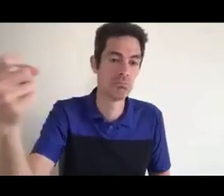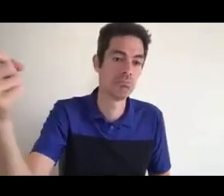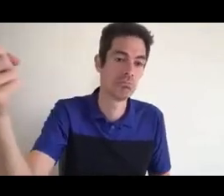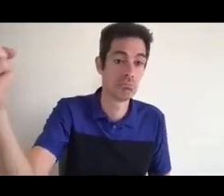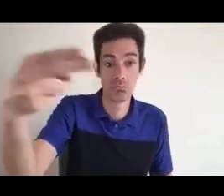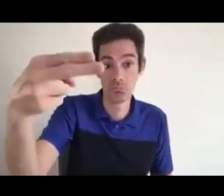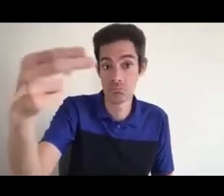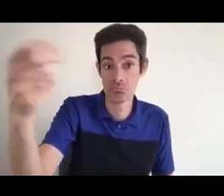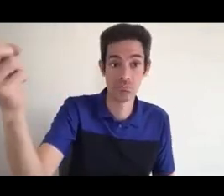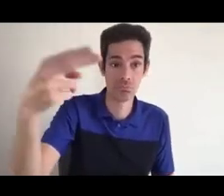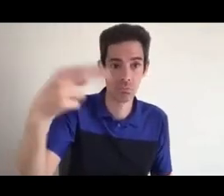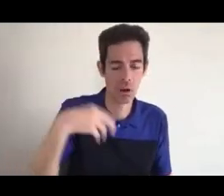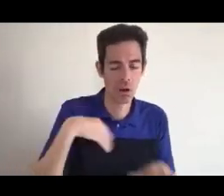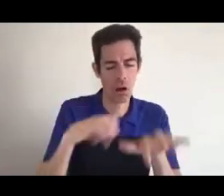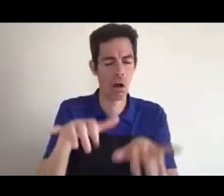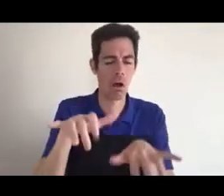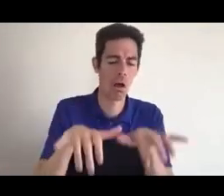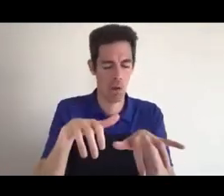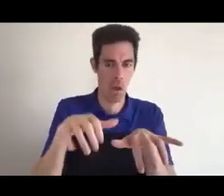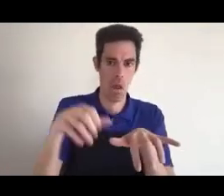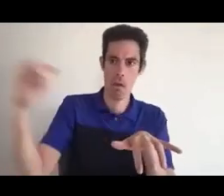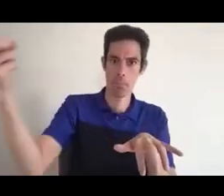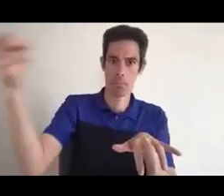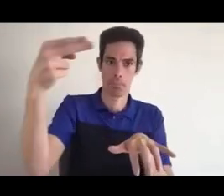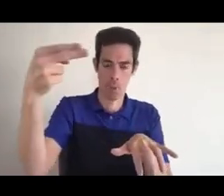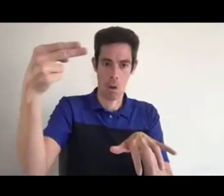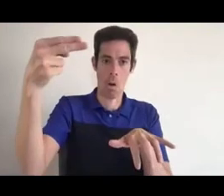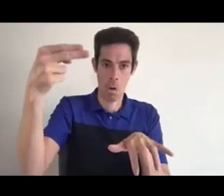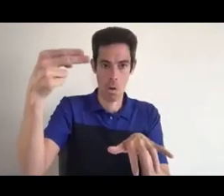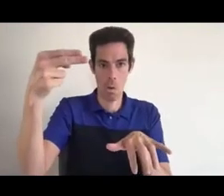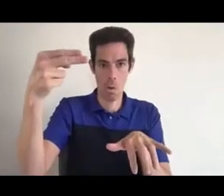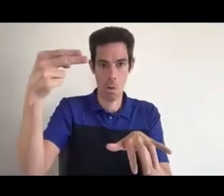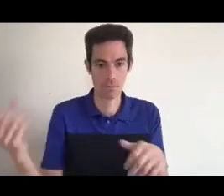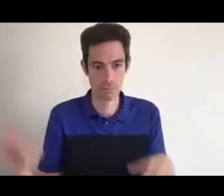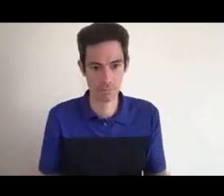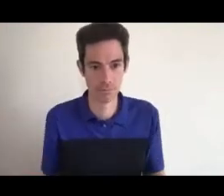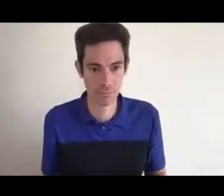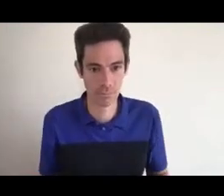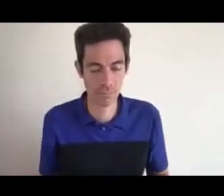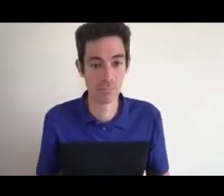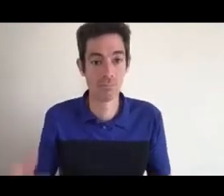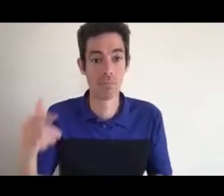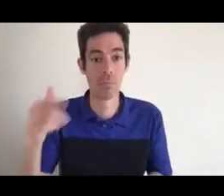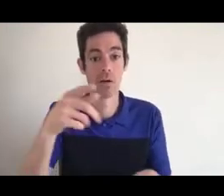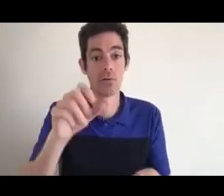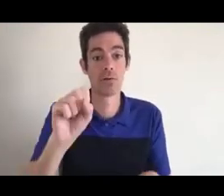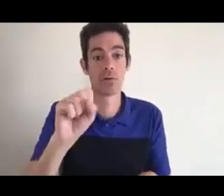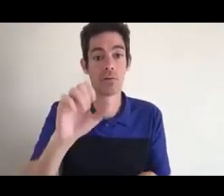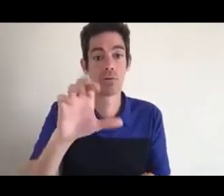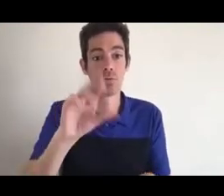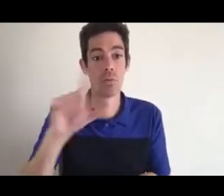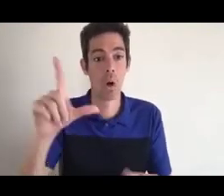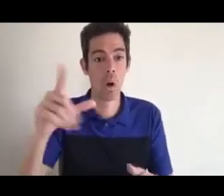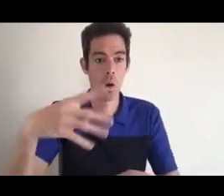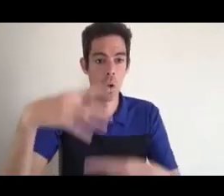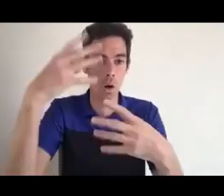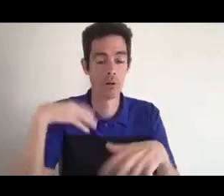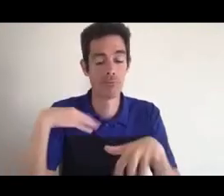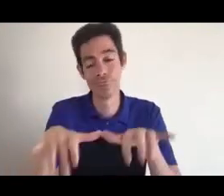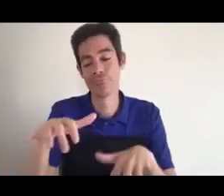Text notification can be, a 1 or a 2. Something came up, something showed up on my